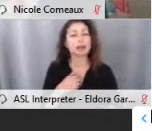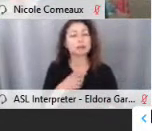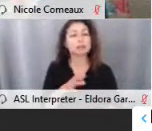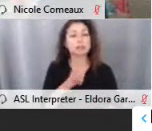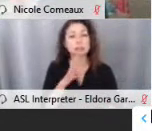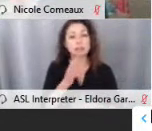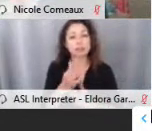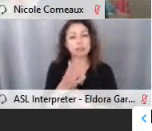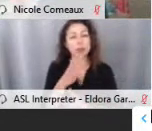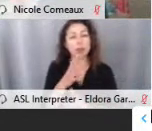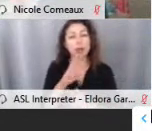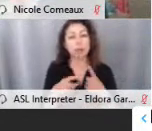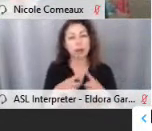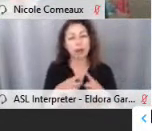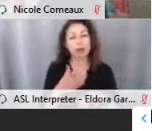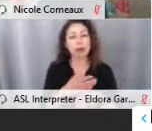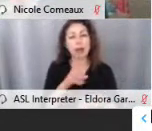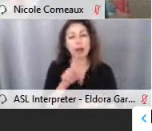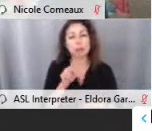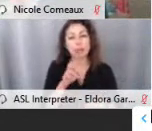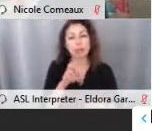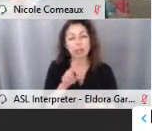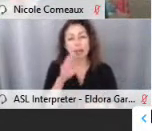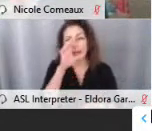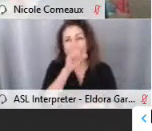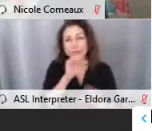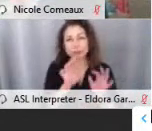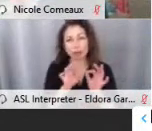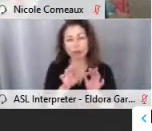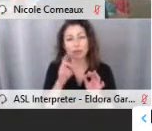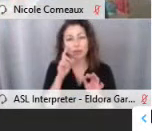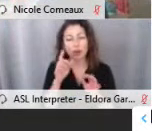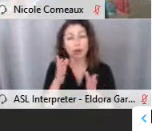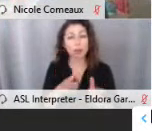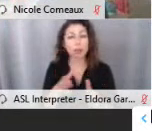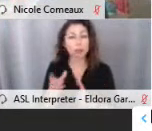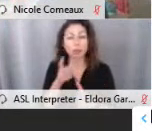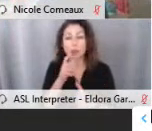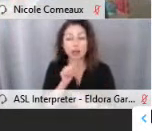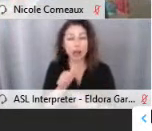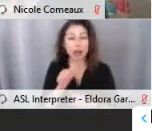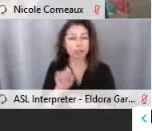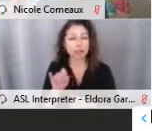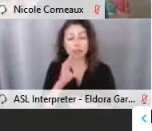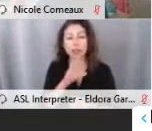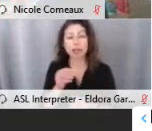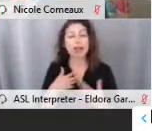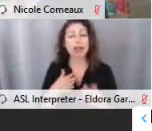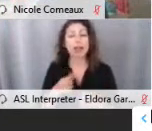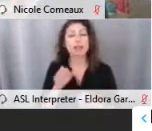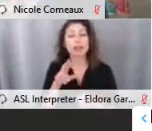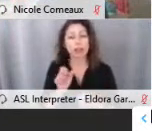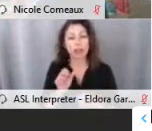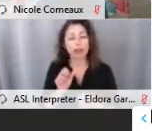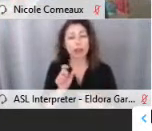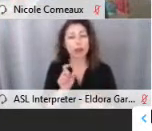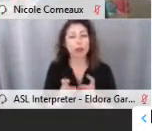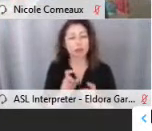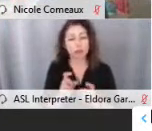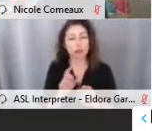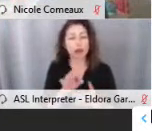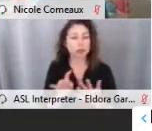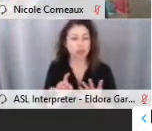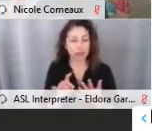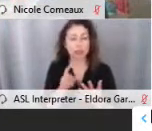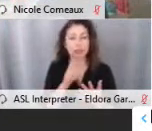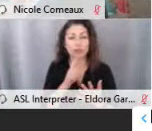this morning on updated estimates of the uninsured in New Mexico and healthcare reform options to improve affordability